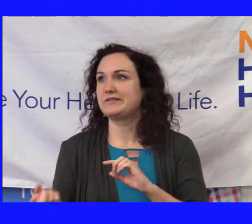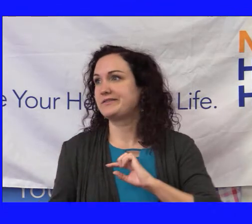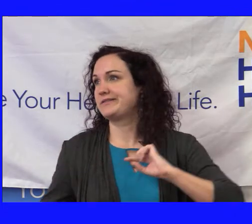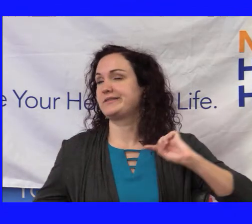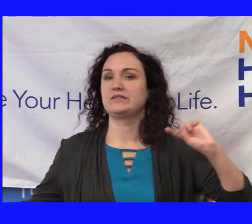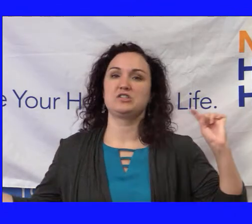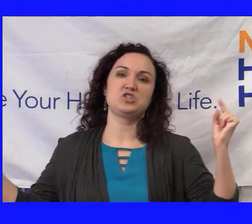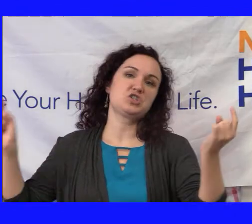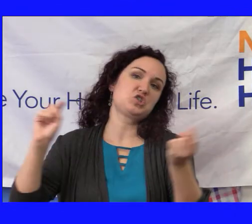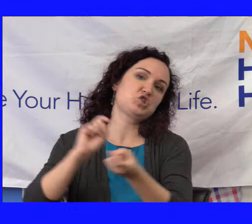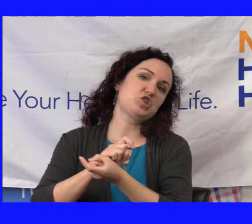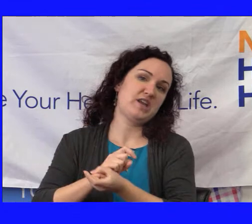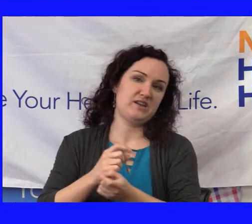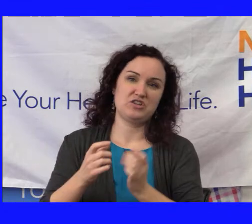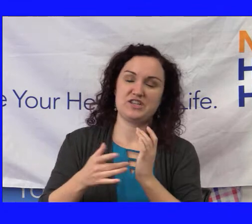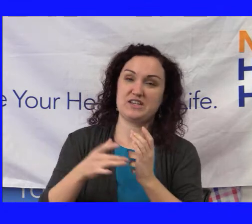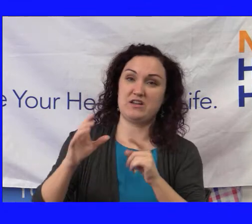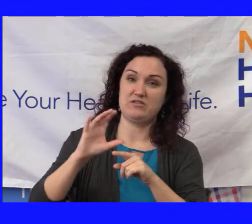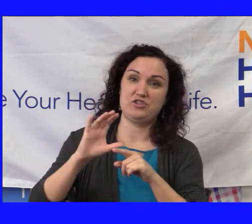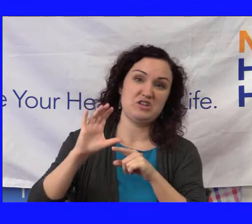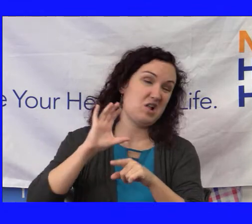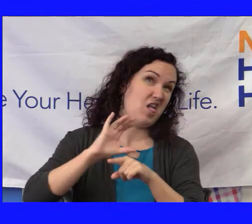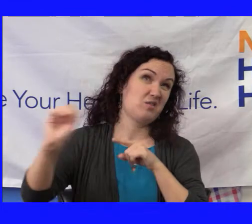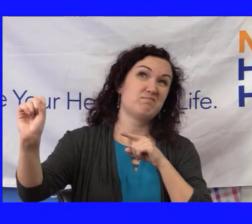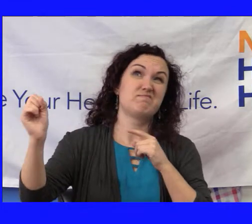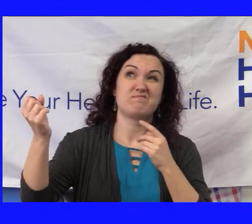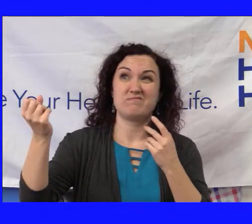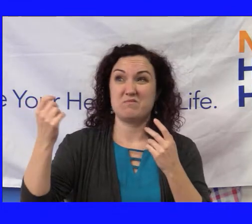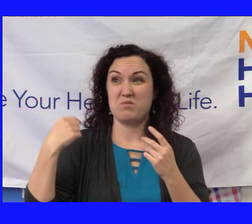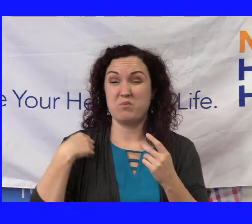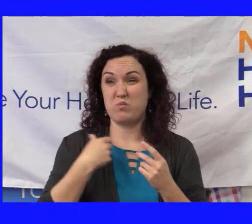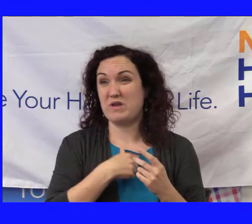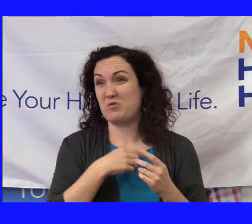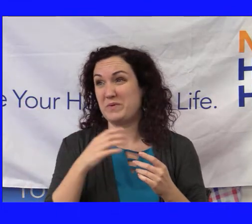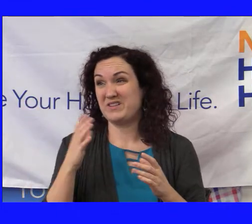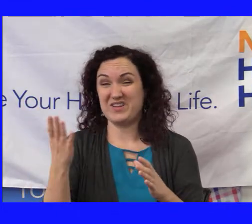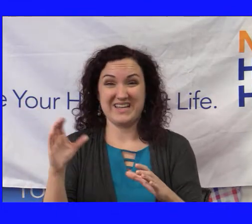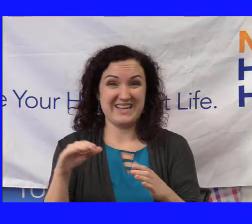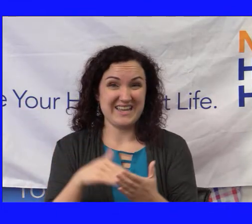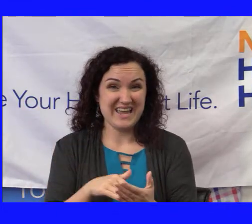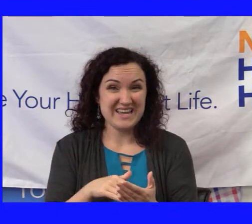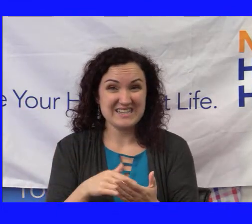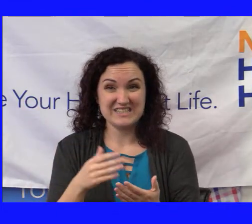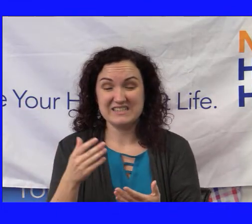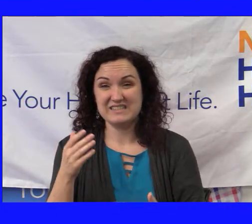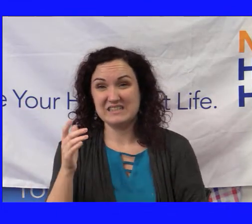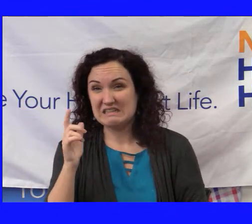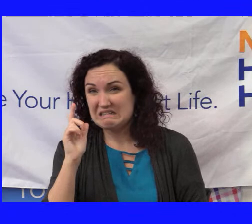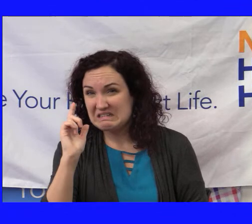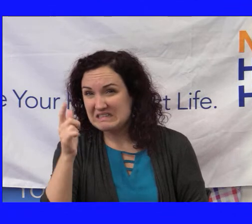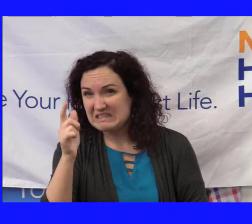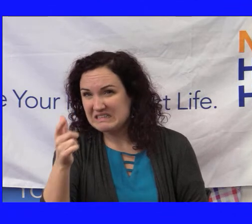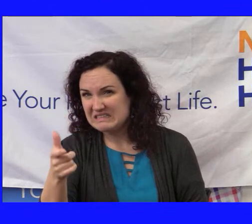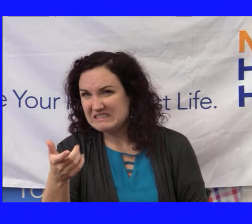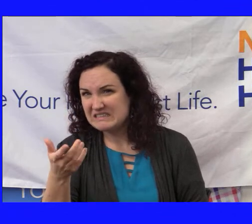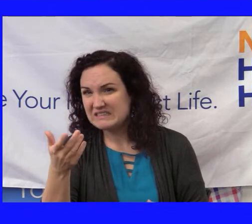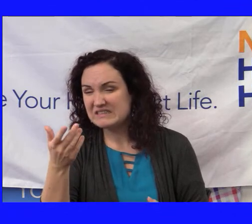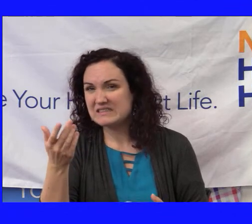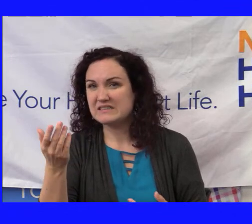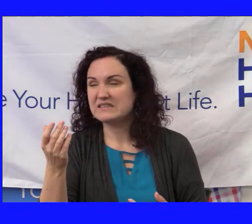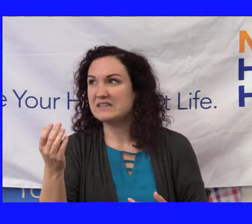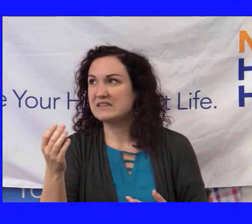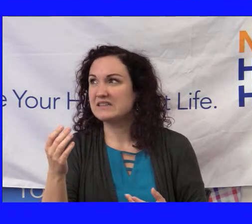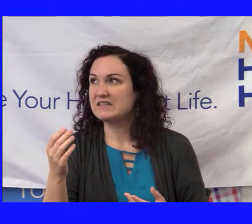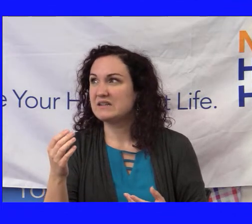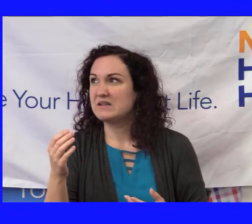from another vendor, that we would be doing this again, maybe on a scaled down version, but